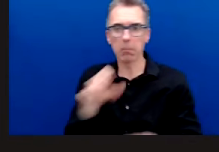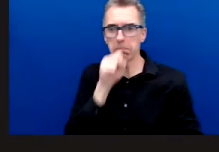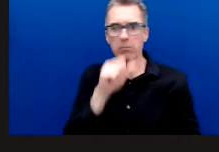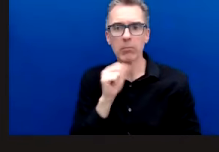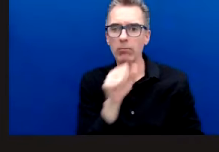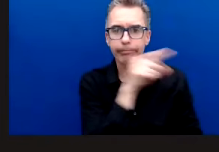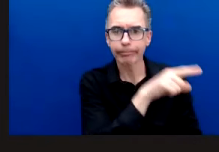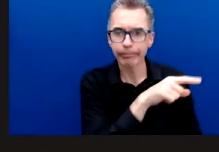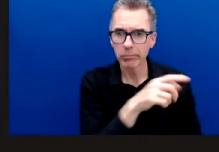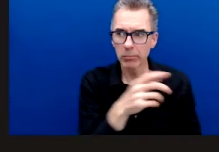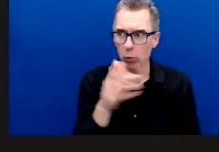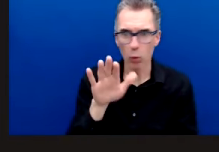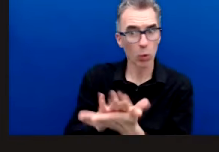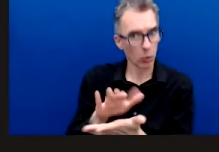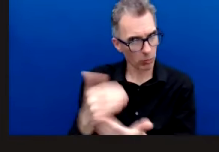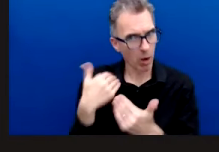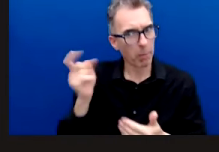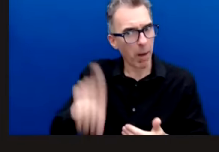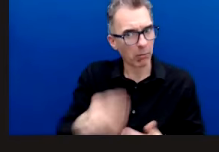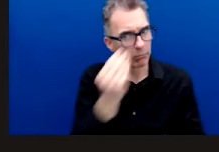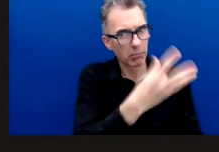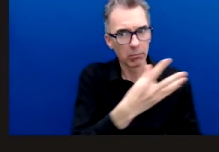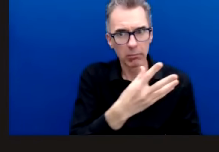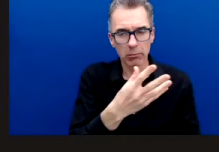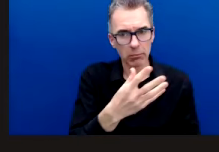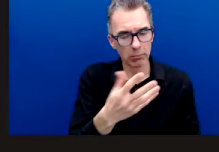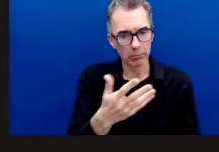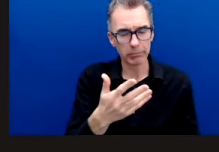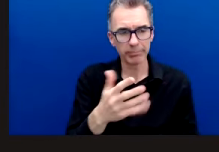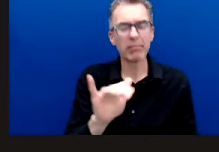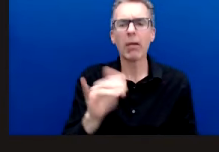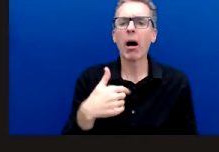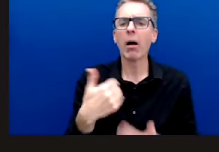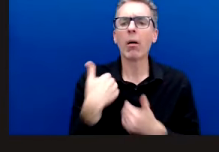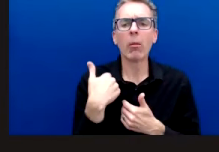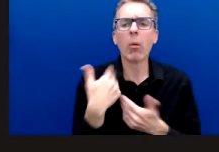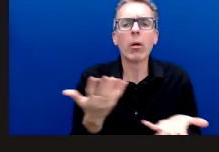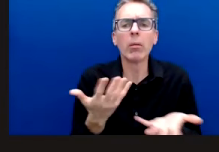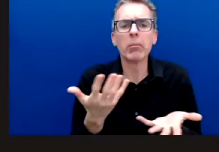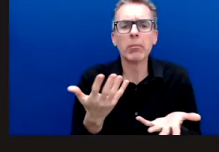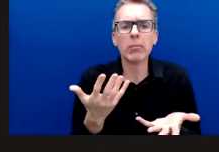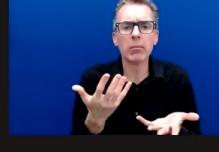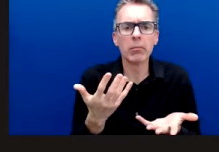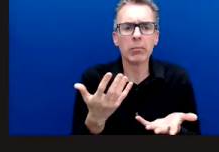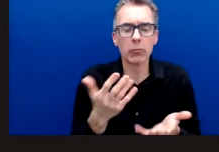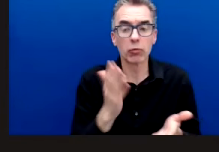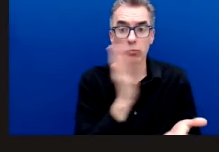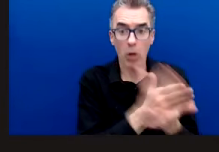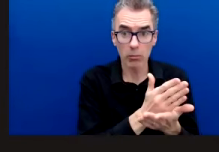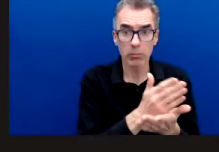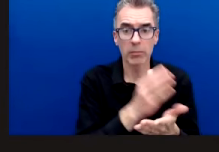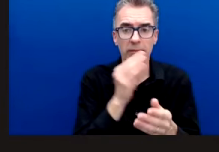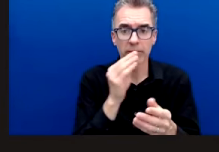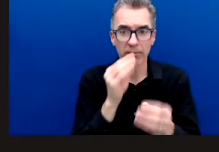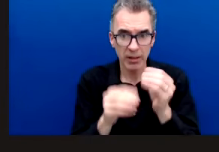the school didn't do their obligation. Our obligation, as I had said earlier, is to stop, remedy, and prevent. So